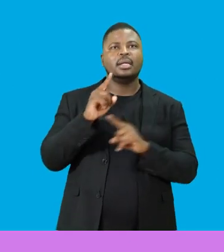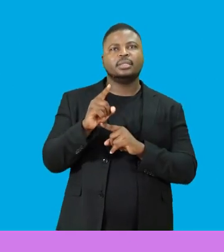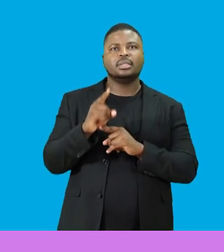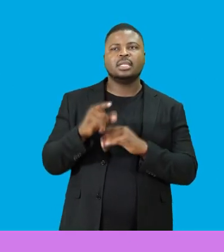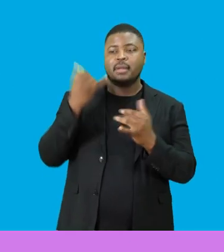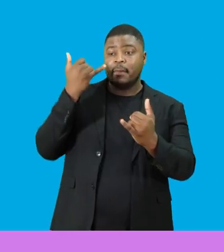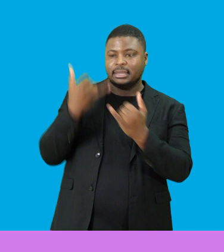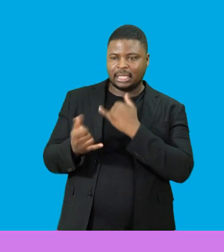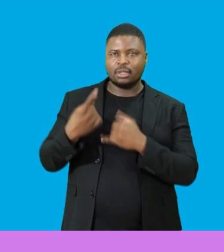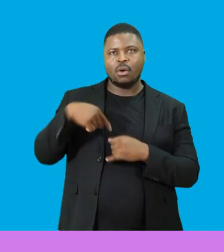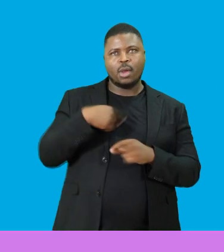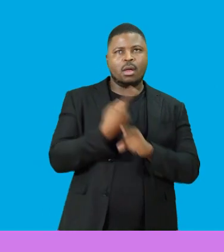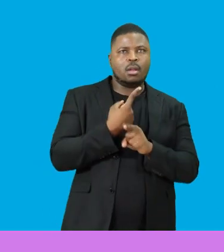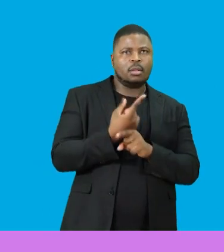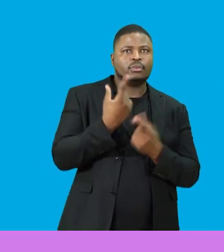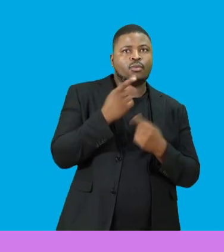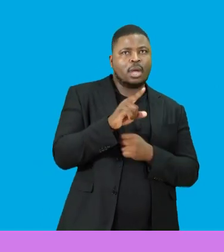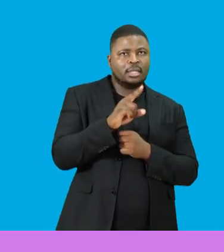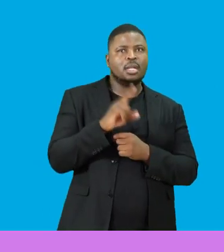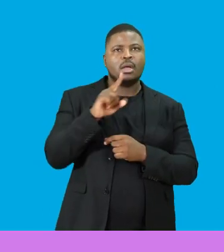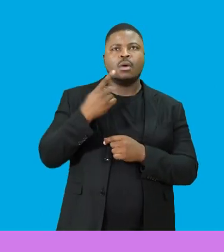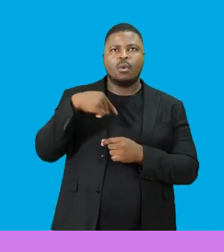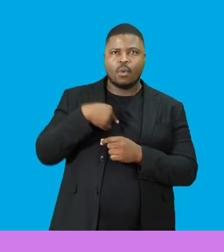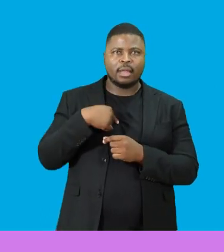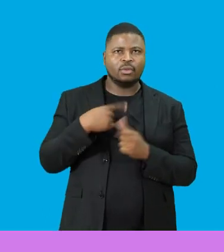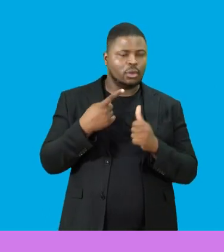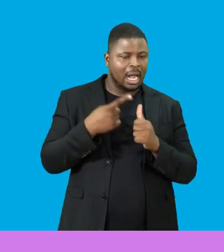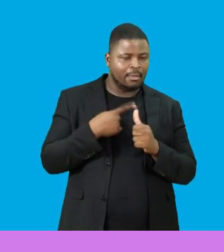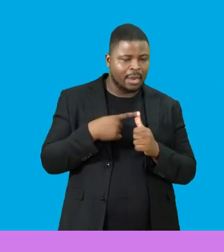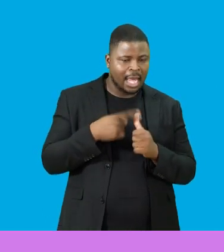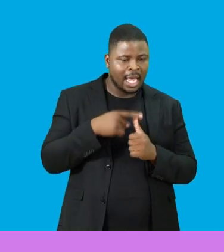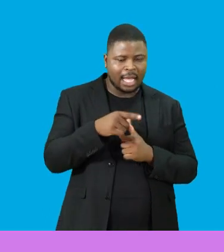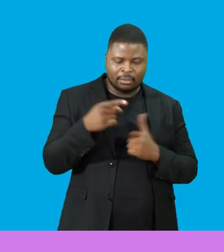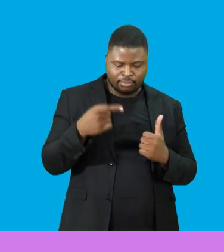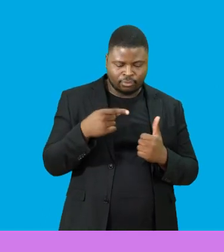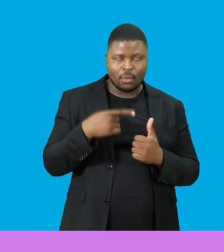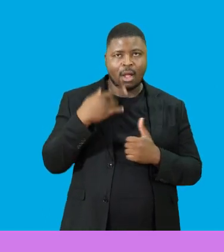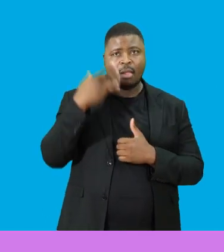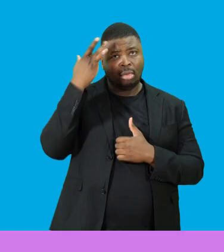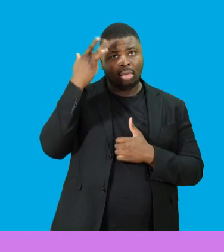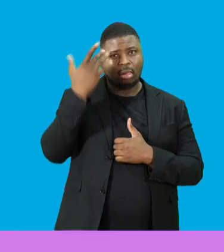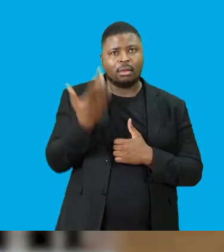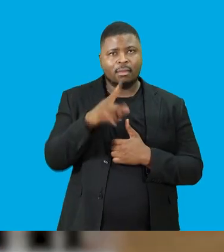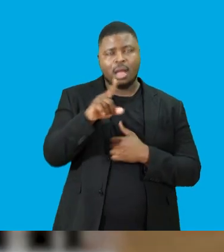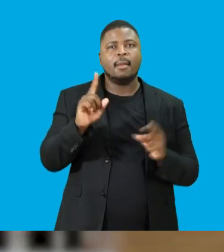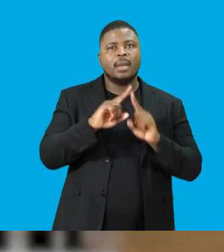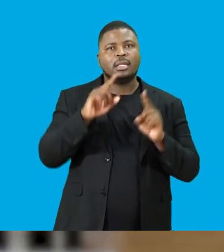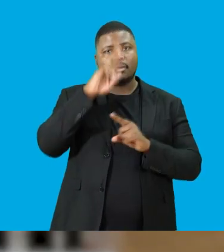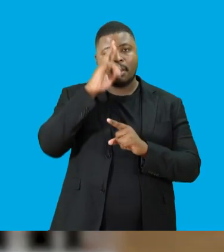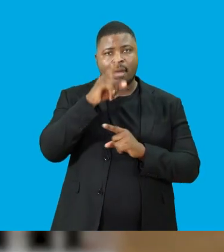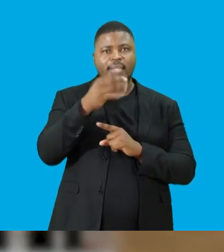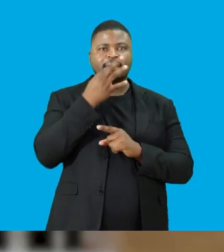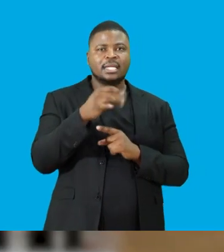that we might find ourselves making is not applying the return trip calculation. Remember, when you are told that someone